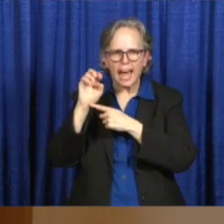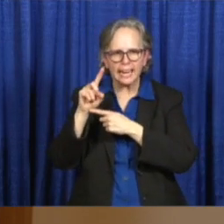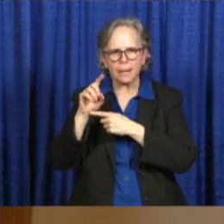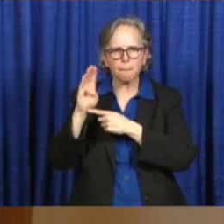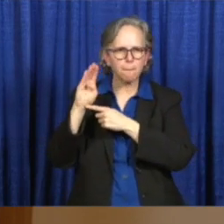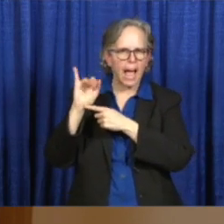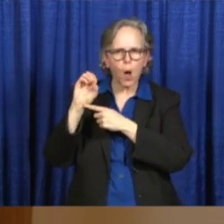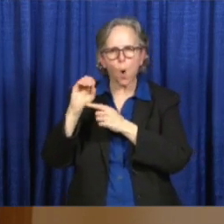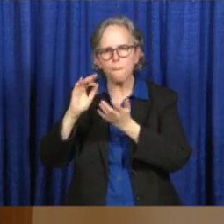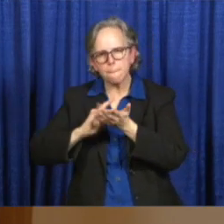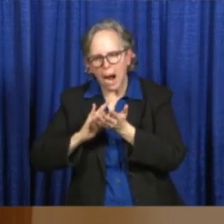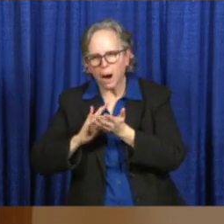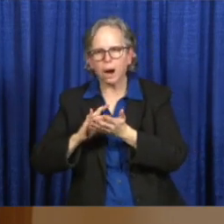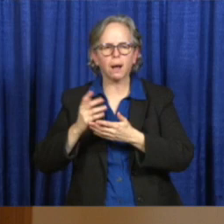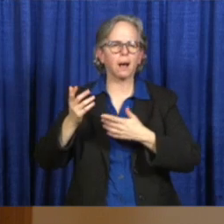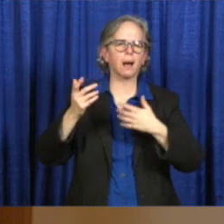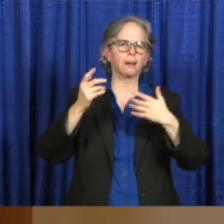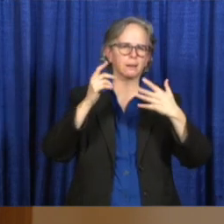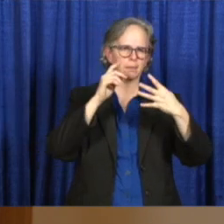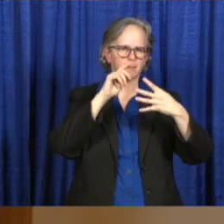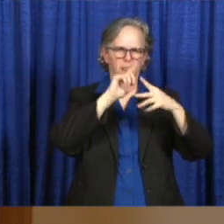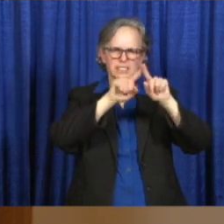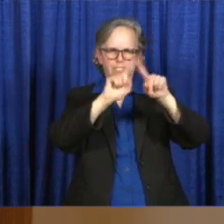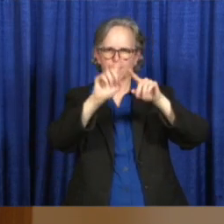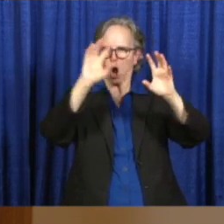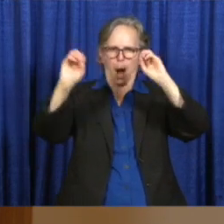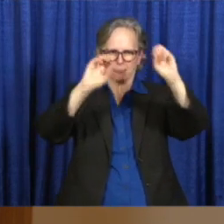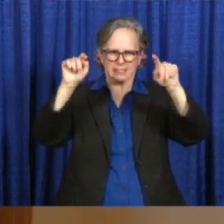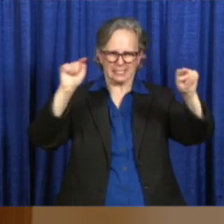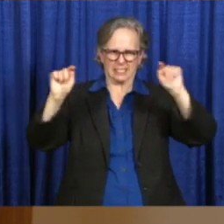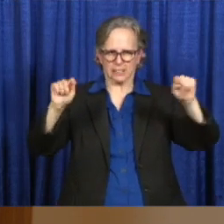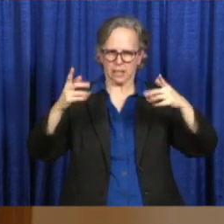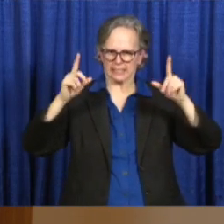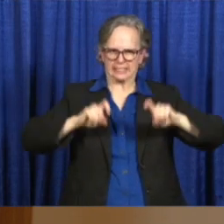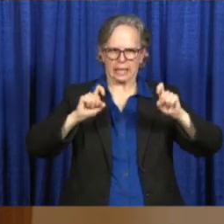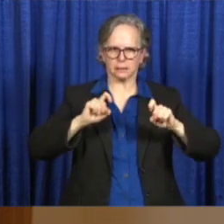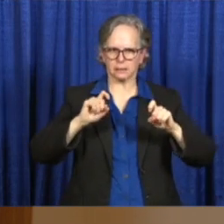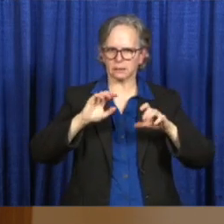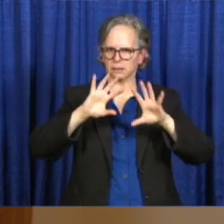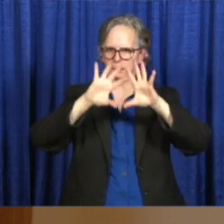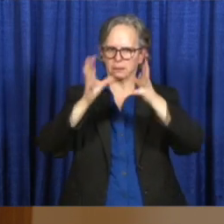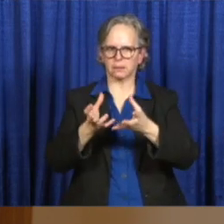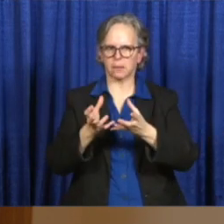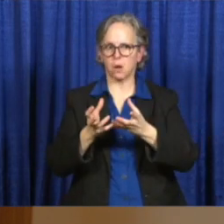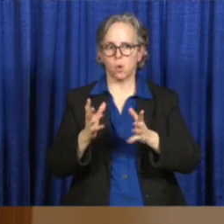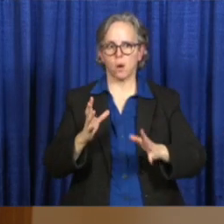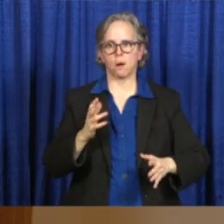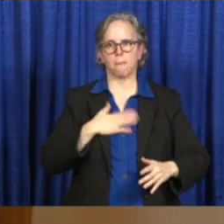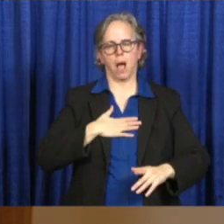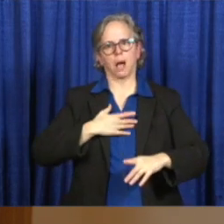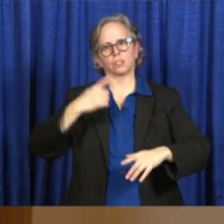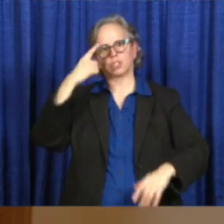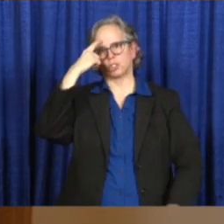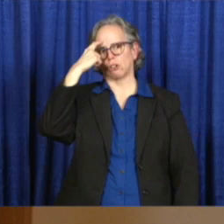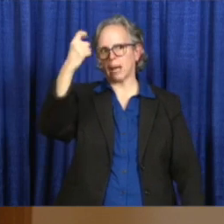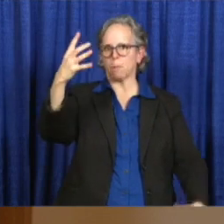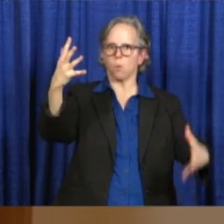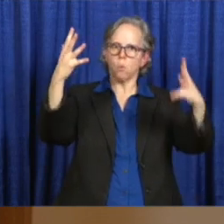doing it on a whole population. That is my dream. That is my dream that we will get that level of testing. The